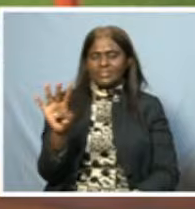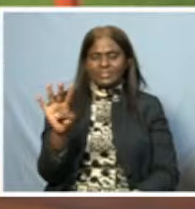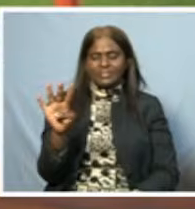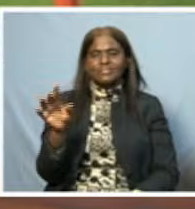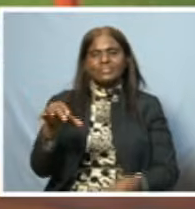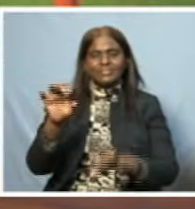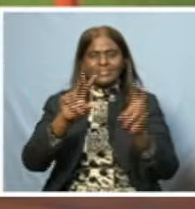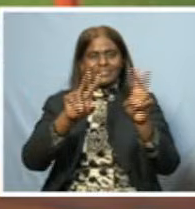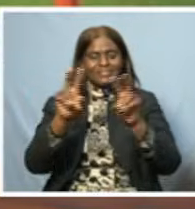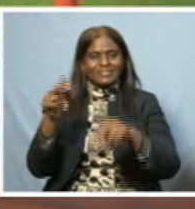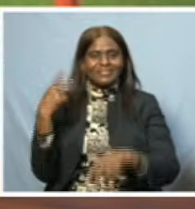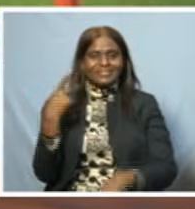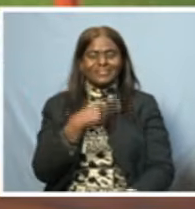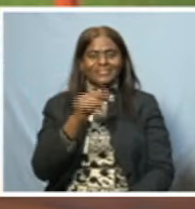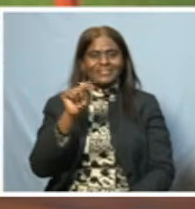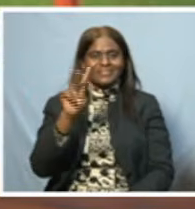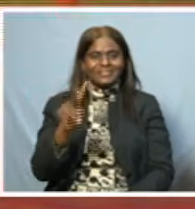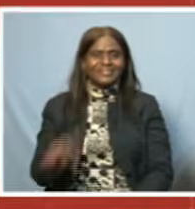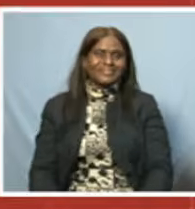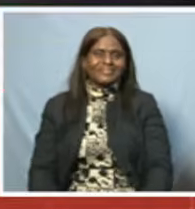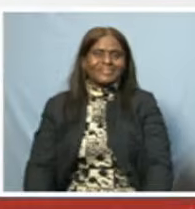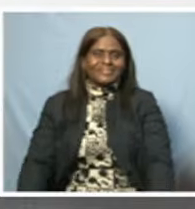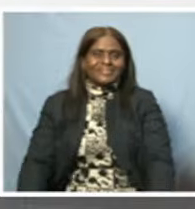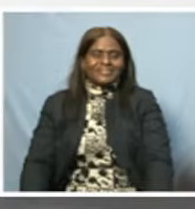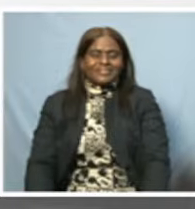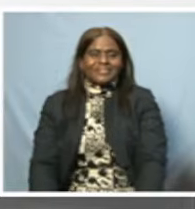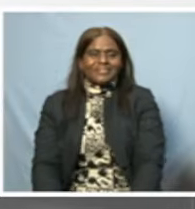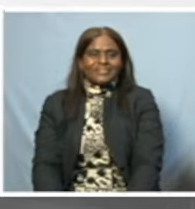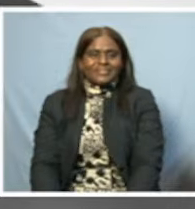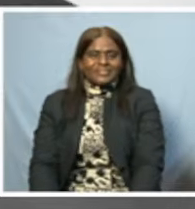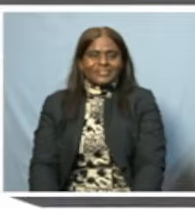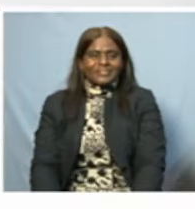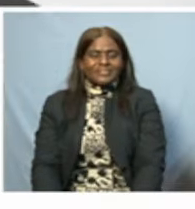2024. Keep watching Parliament Television.